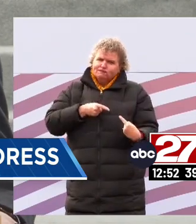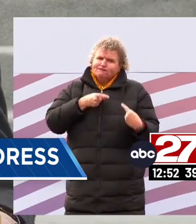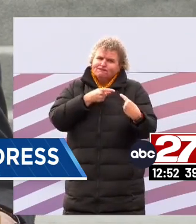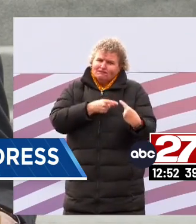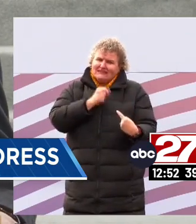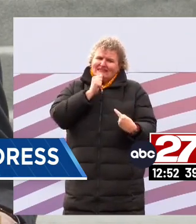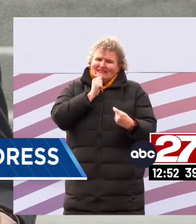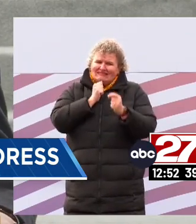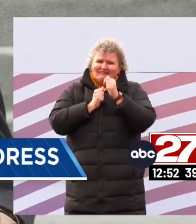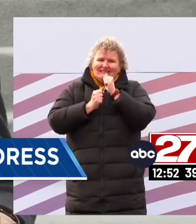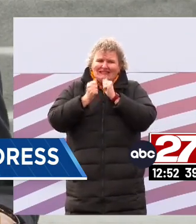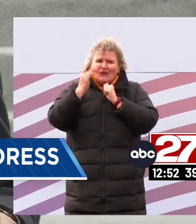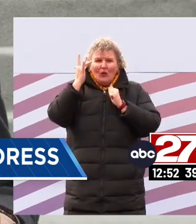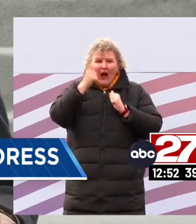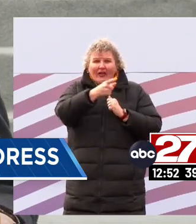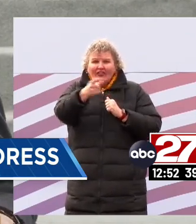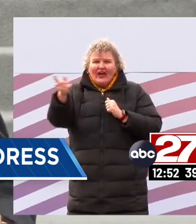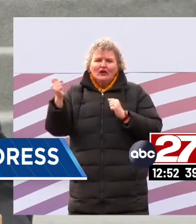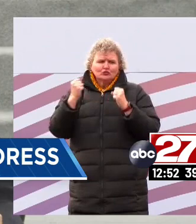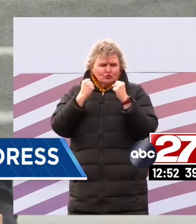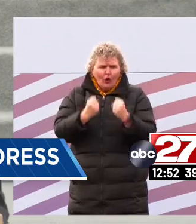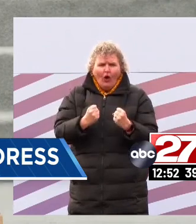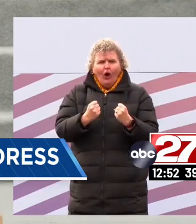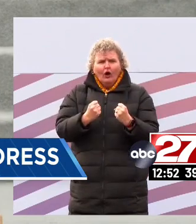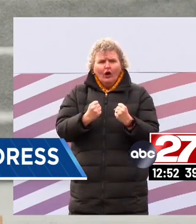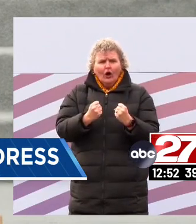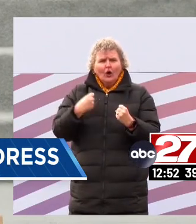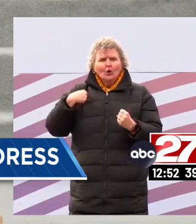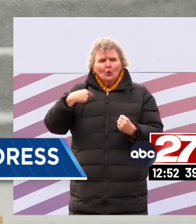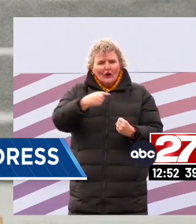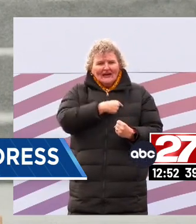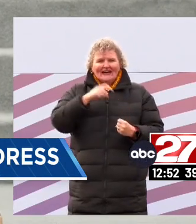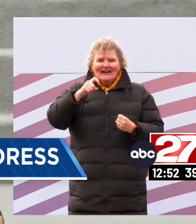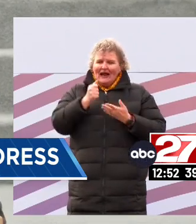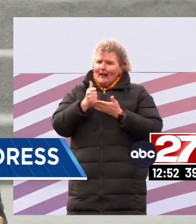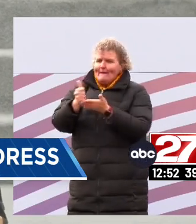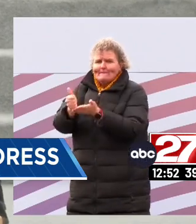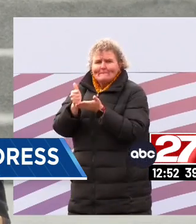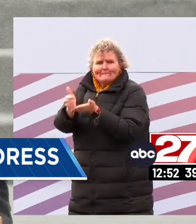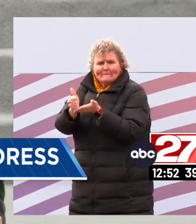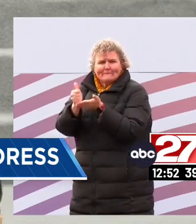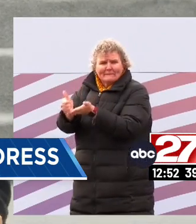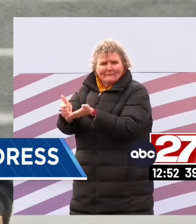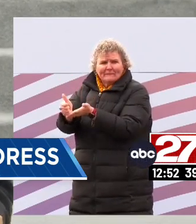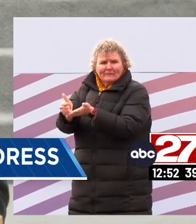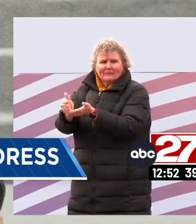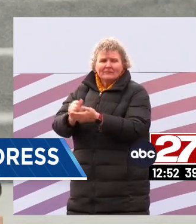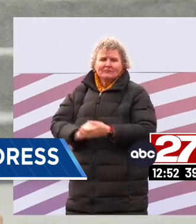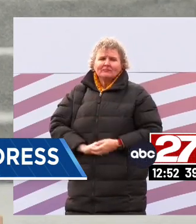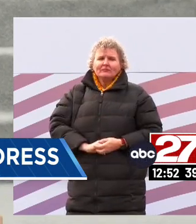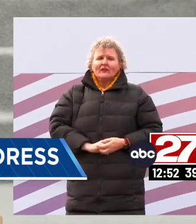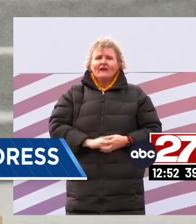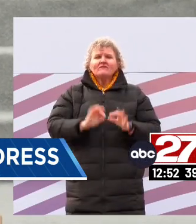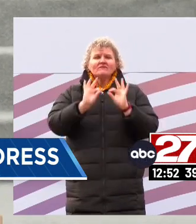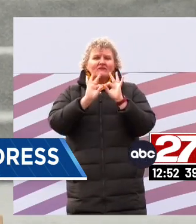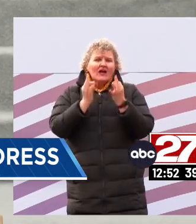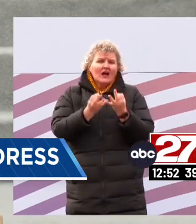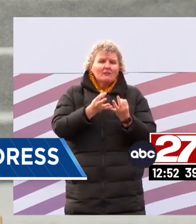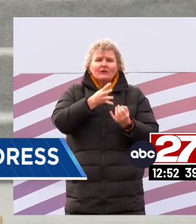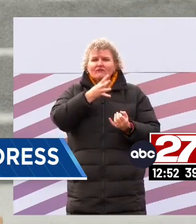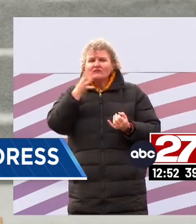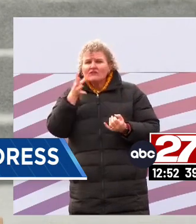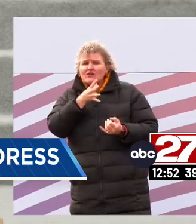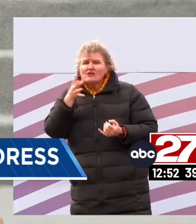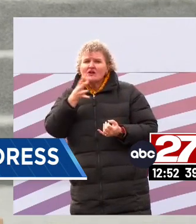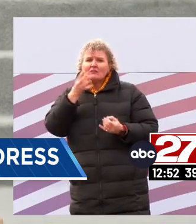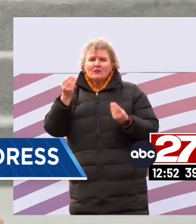the strong ones, and it's up to us to help them. The family farmer looking to leave his land to his daughter,